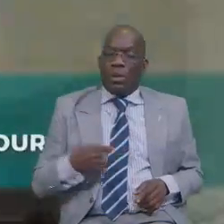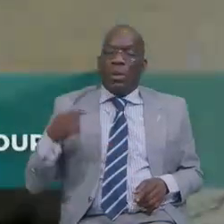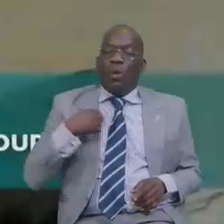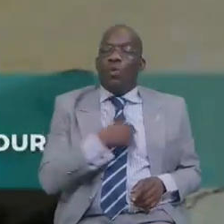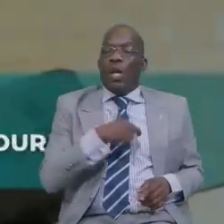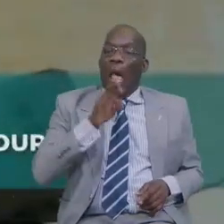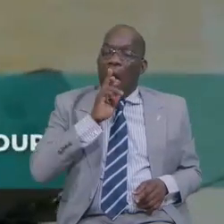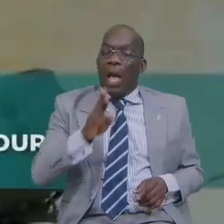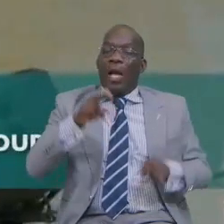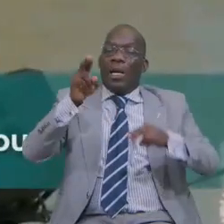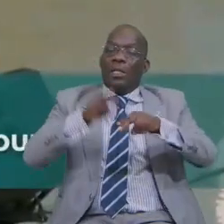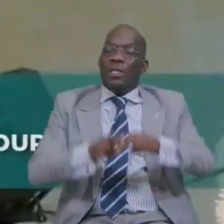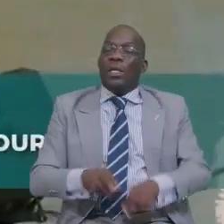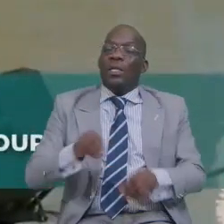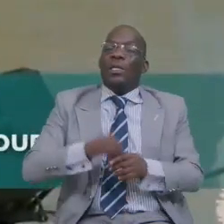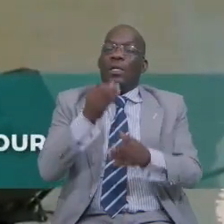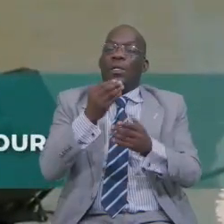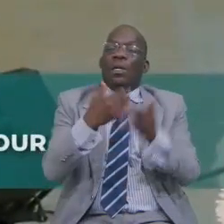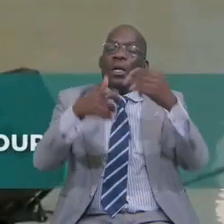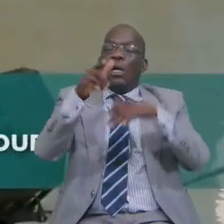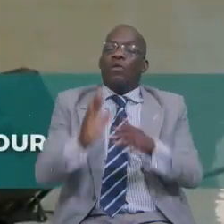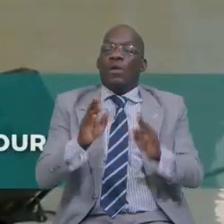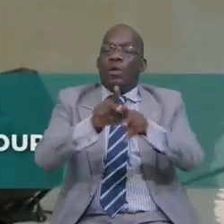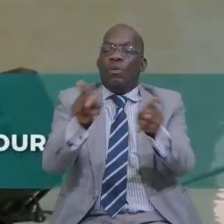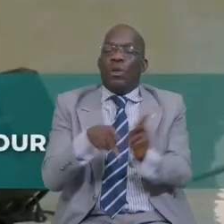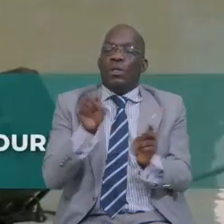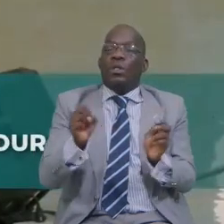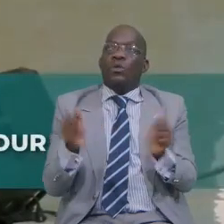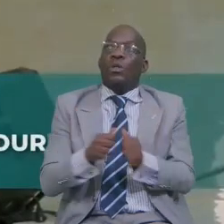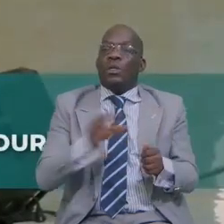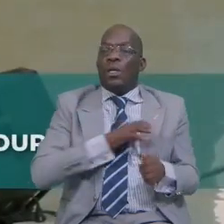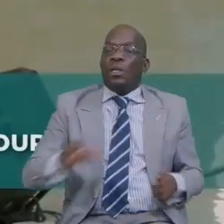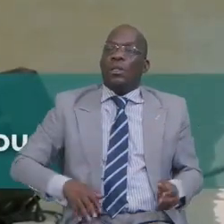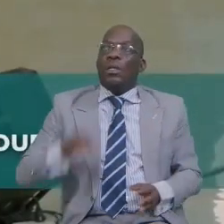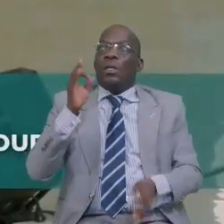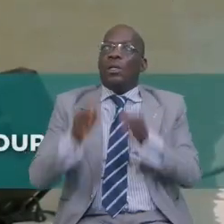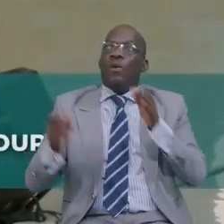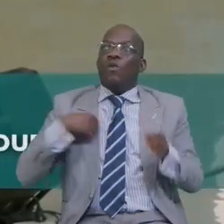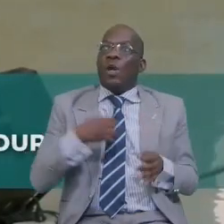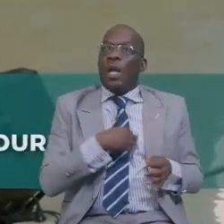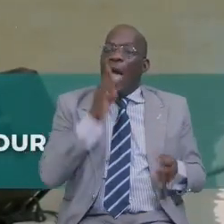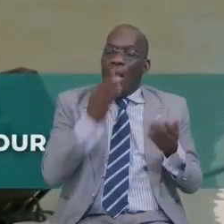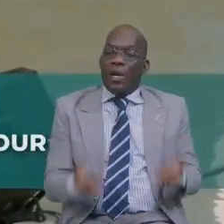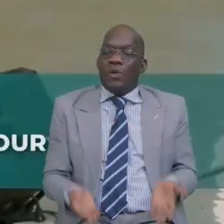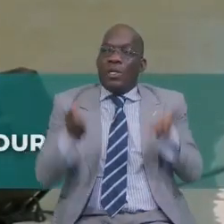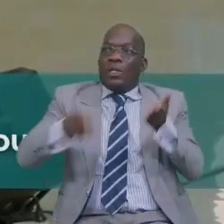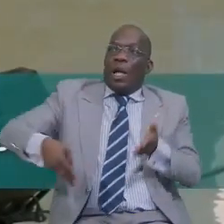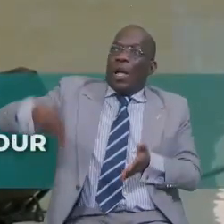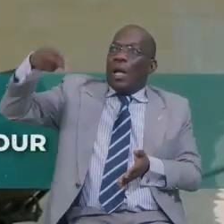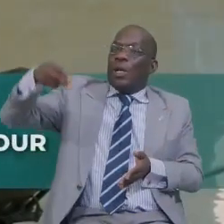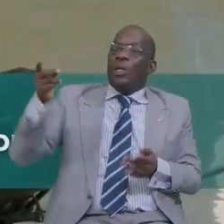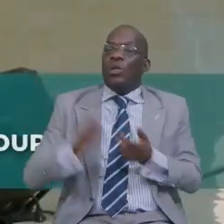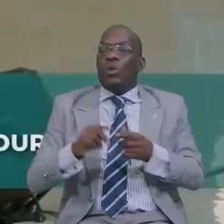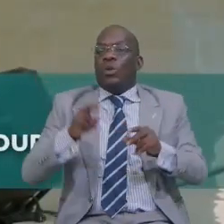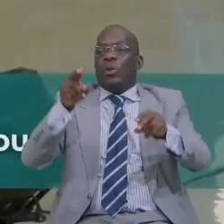in heavenly places with Christ. And if we're raised so high to sit in heavenly places like